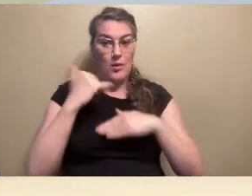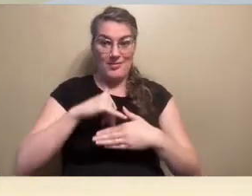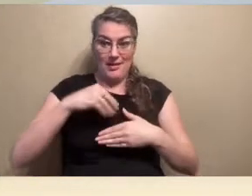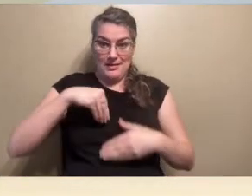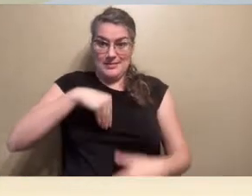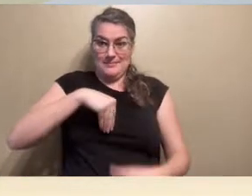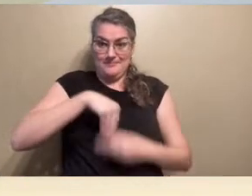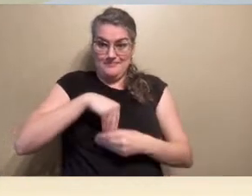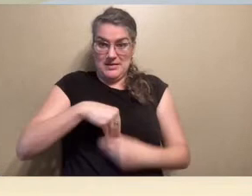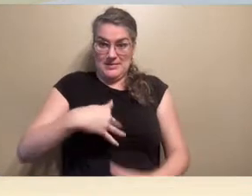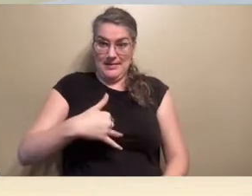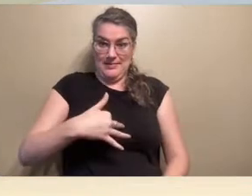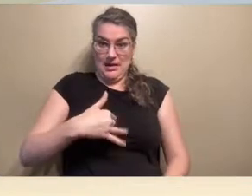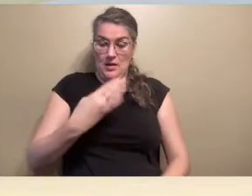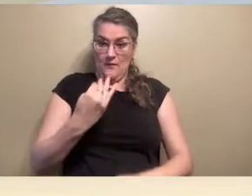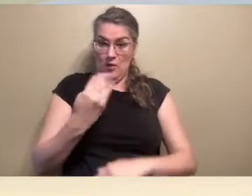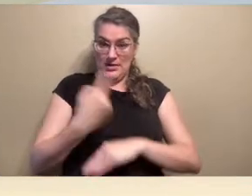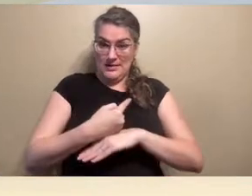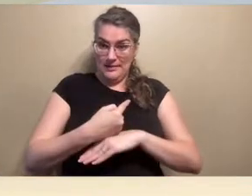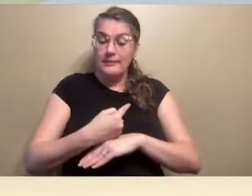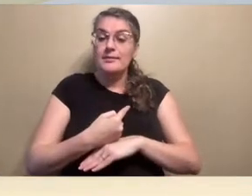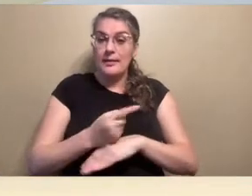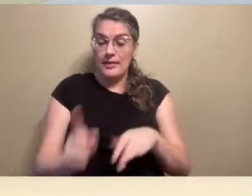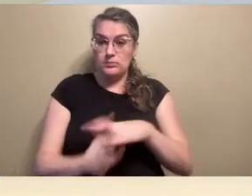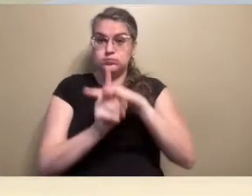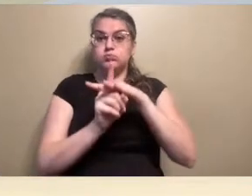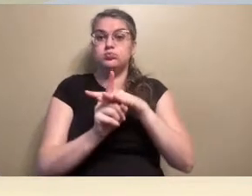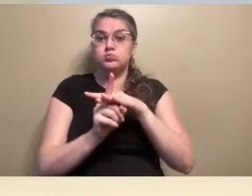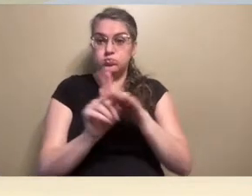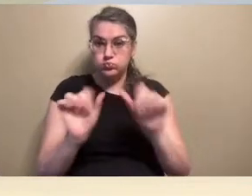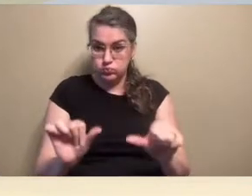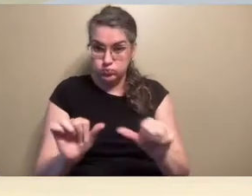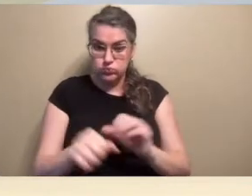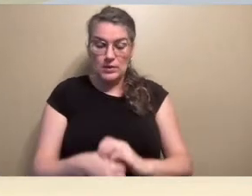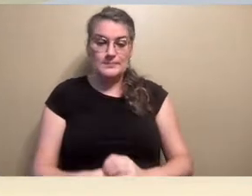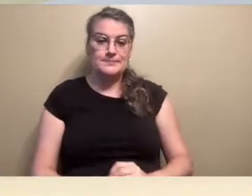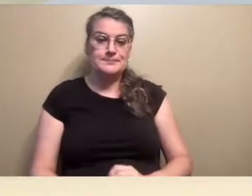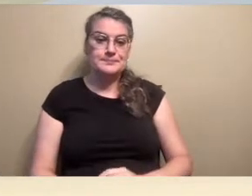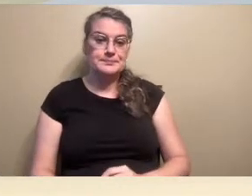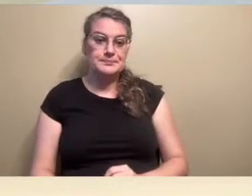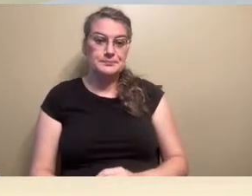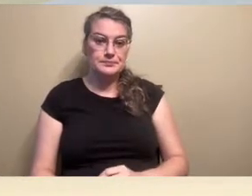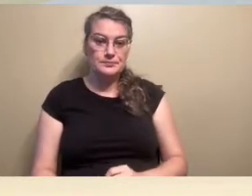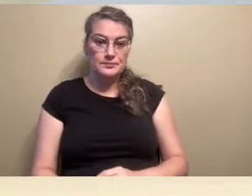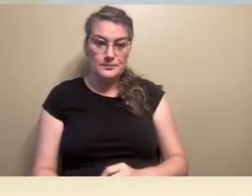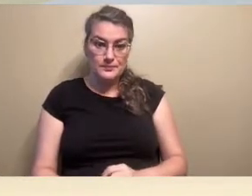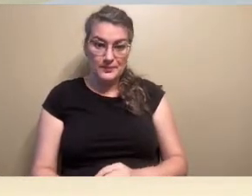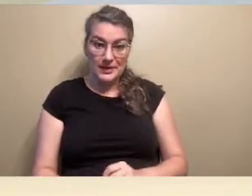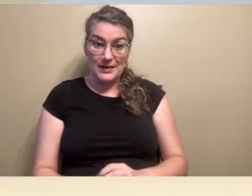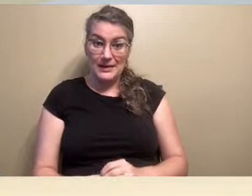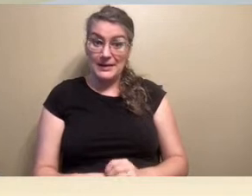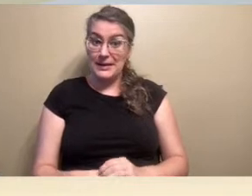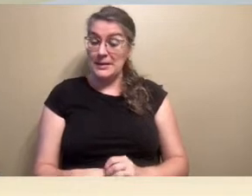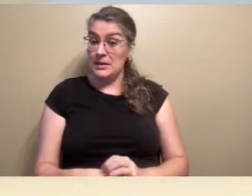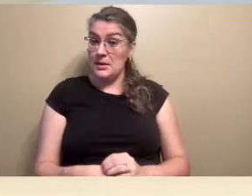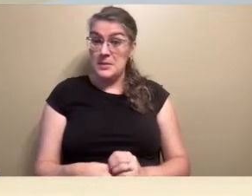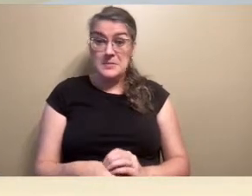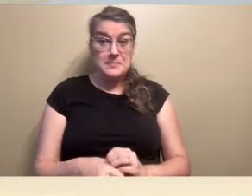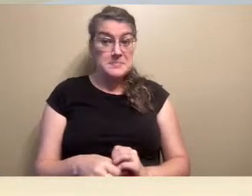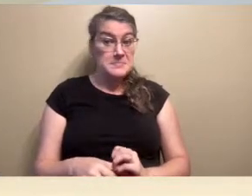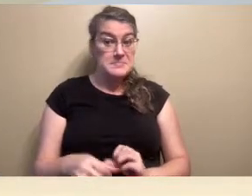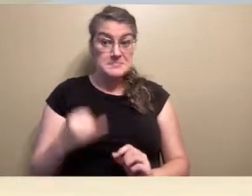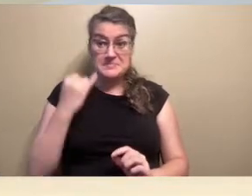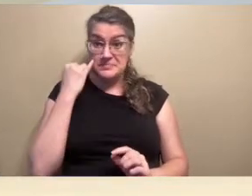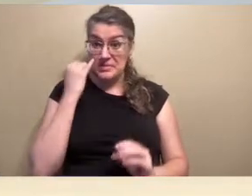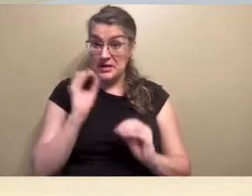Casual contacts, those who might have been at the same location at the same time as a positive case with no known exposure, will